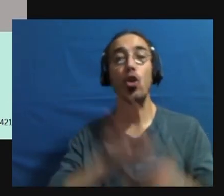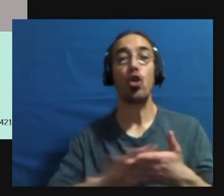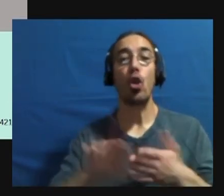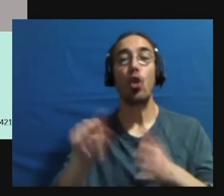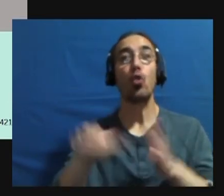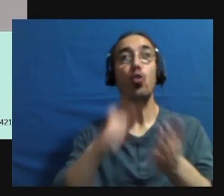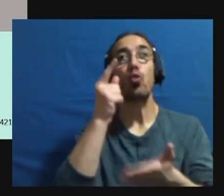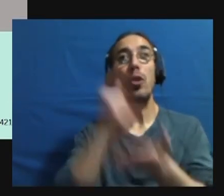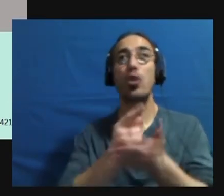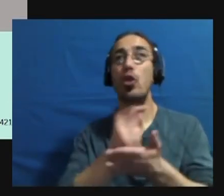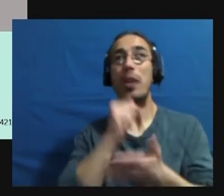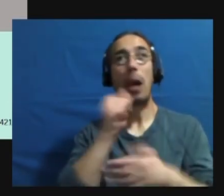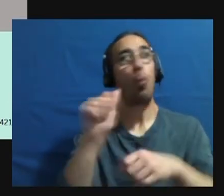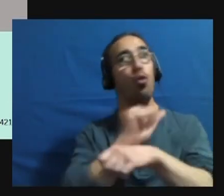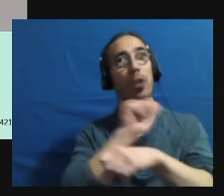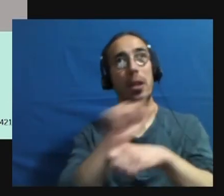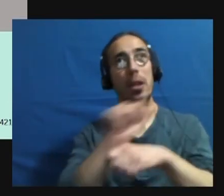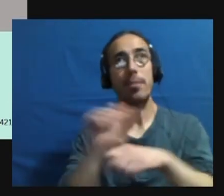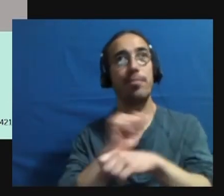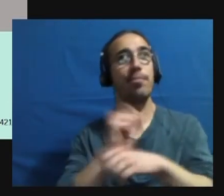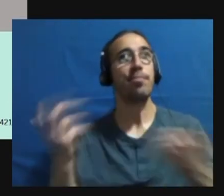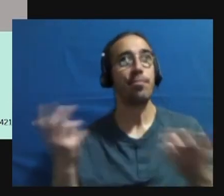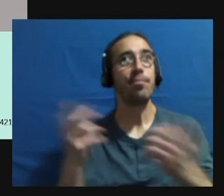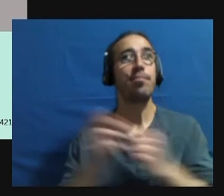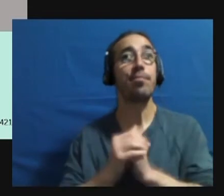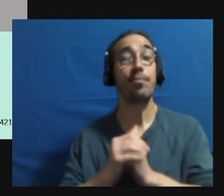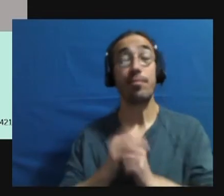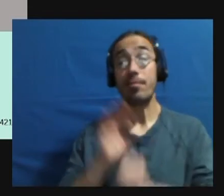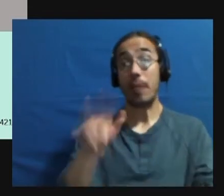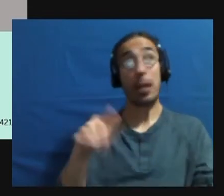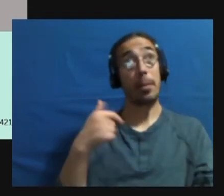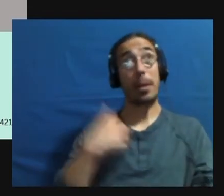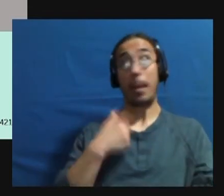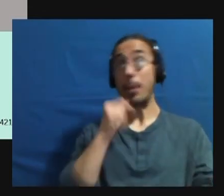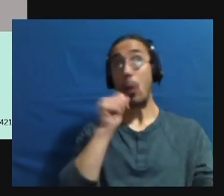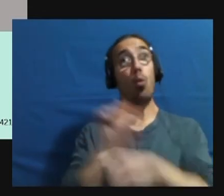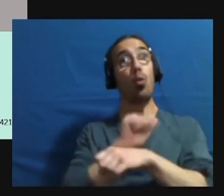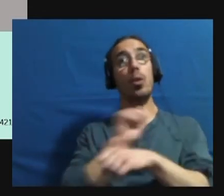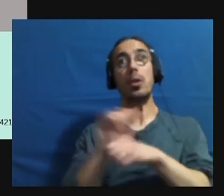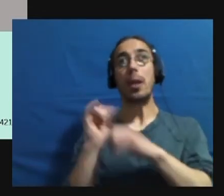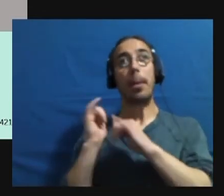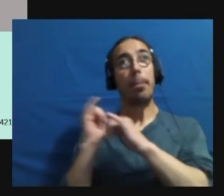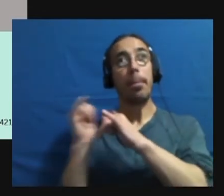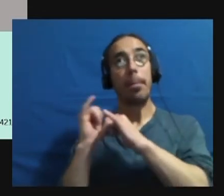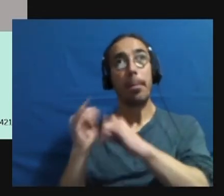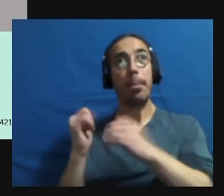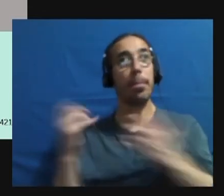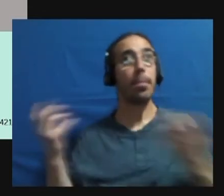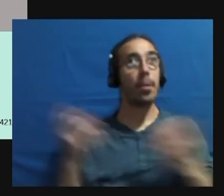unemployed. Hey, that's me too. I don't have a job.